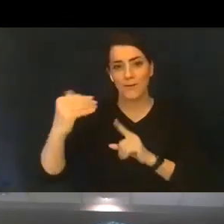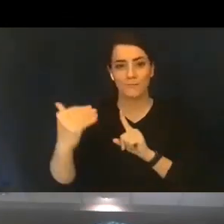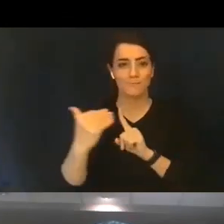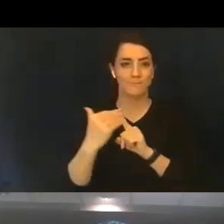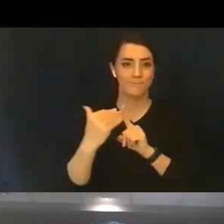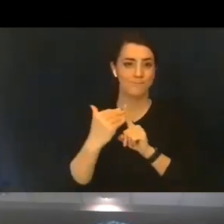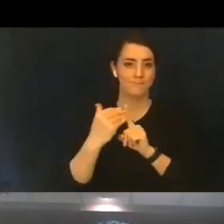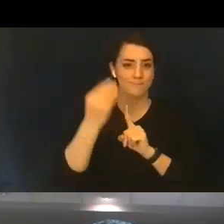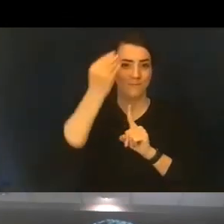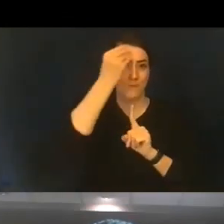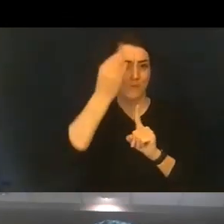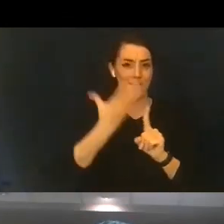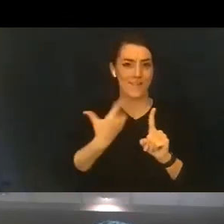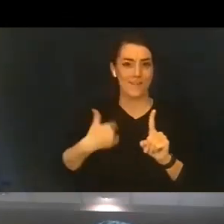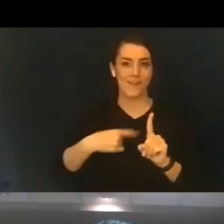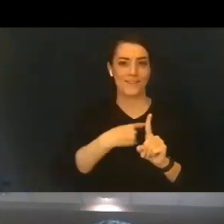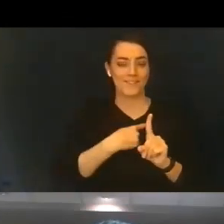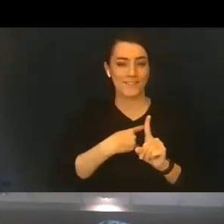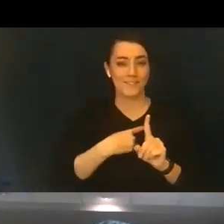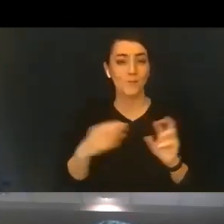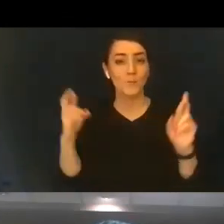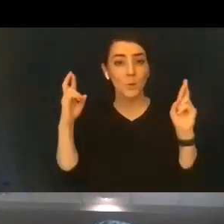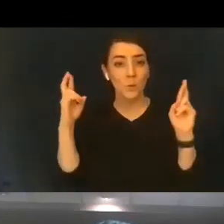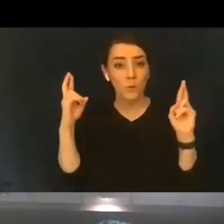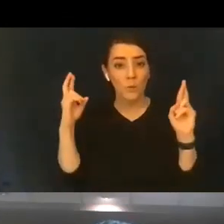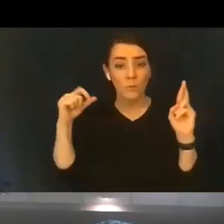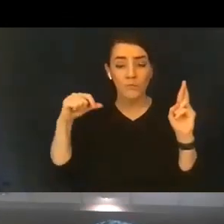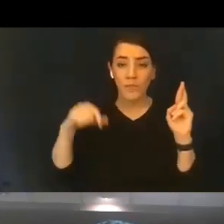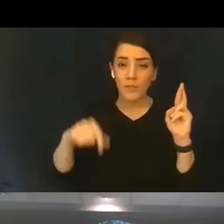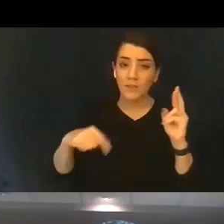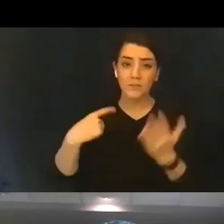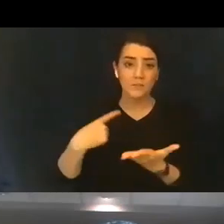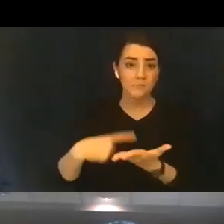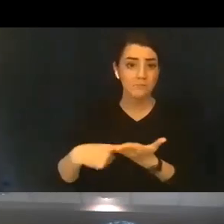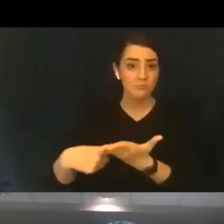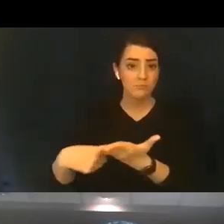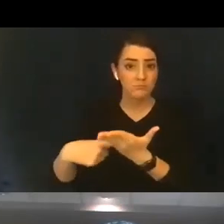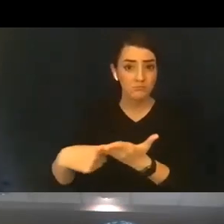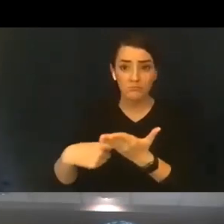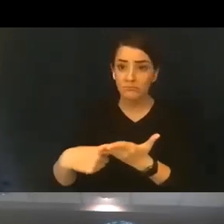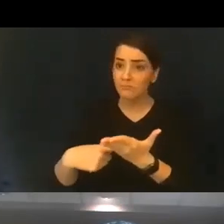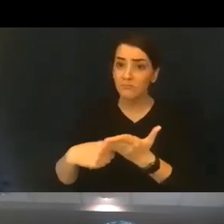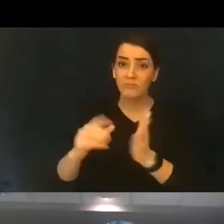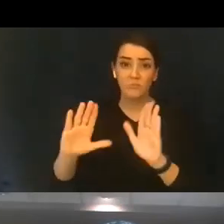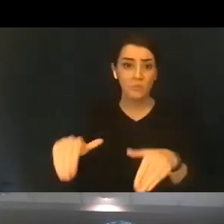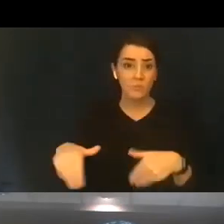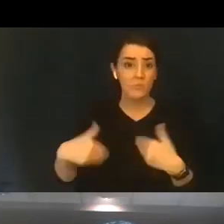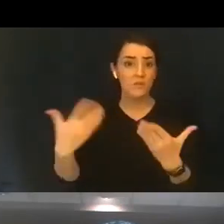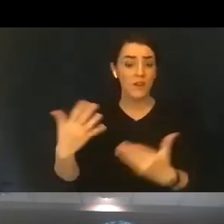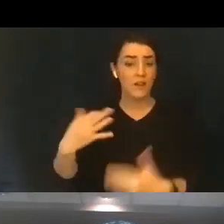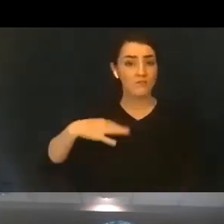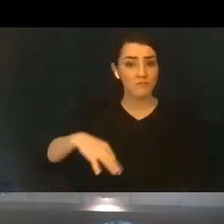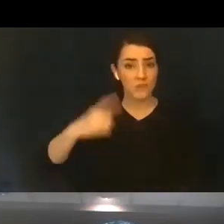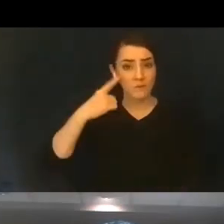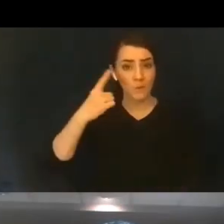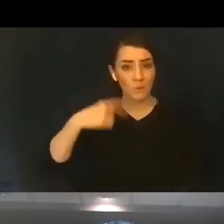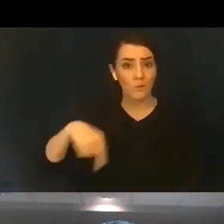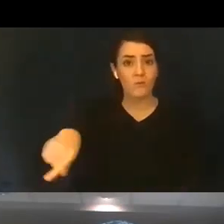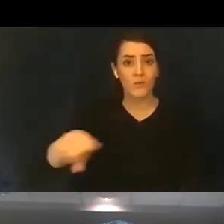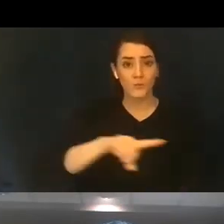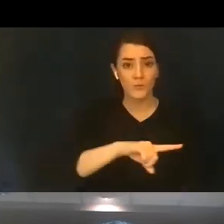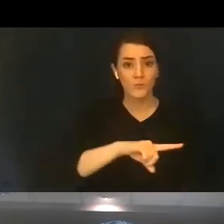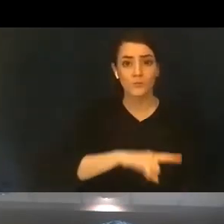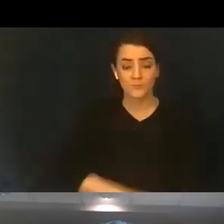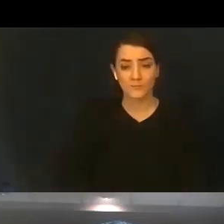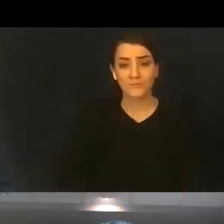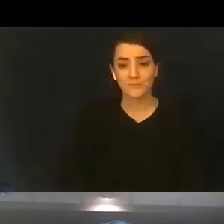Thank you. by providing this space, we have at least contributed somewhat to making that possible. So we count